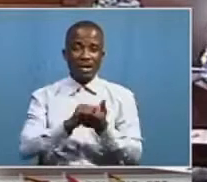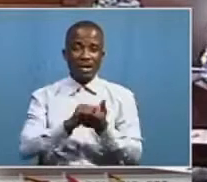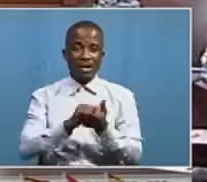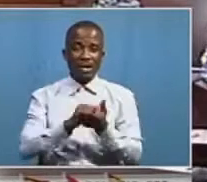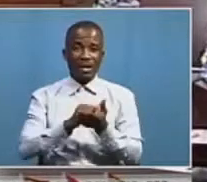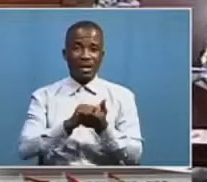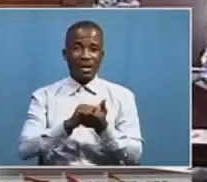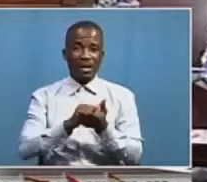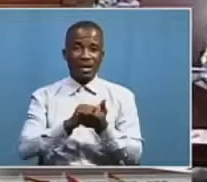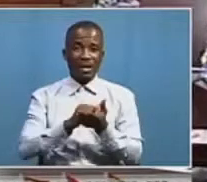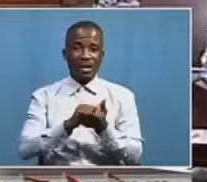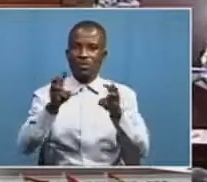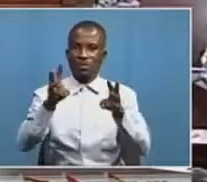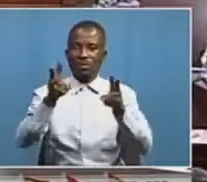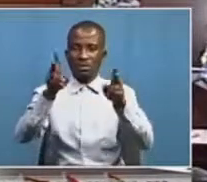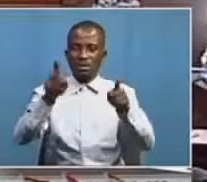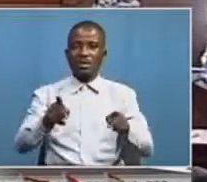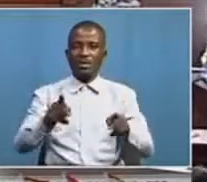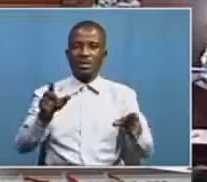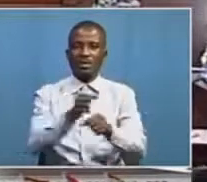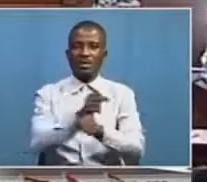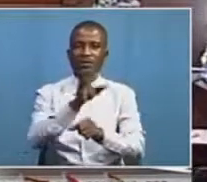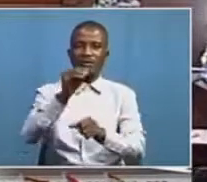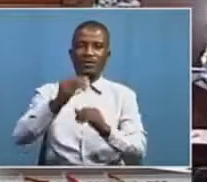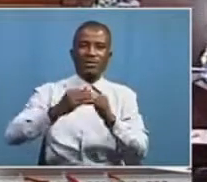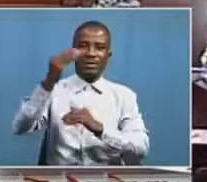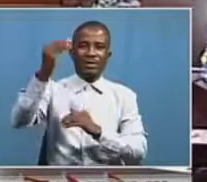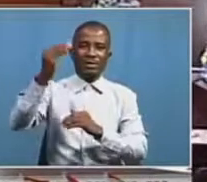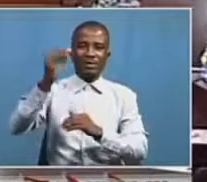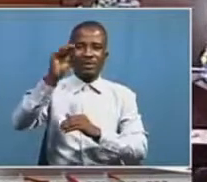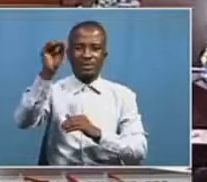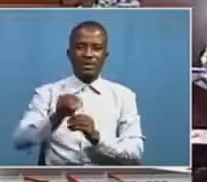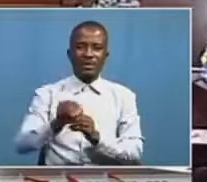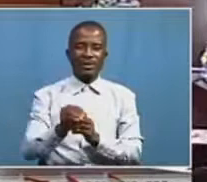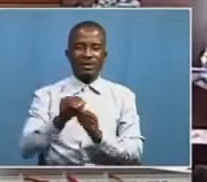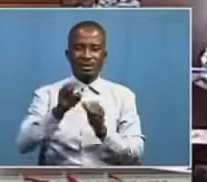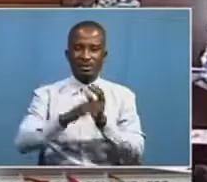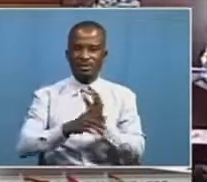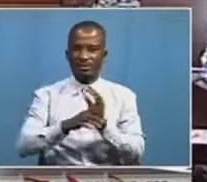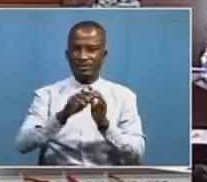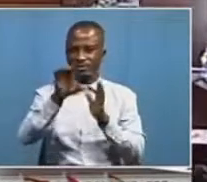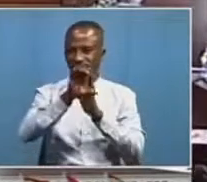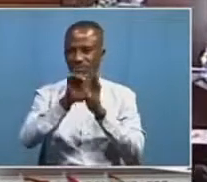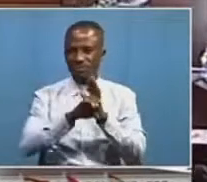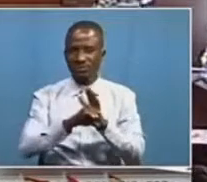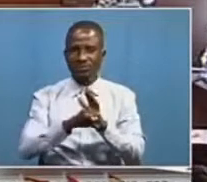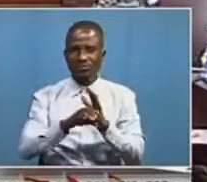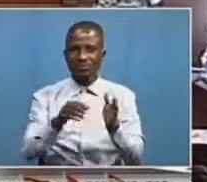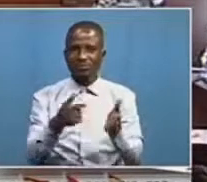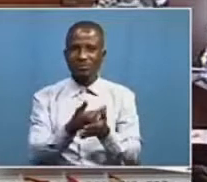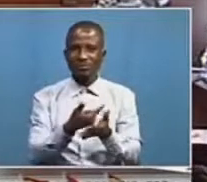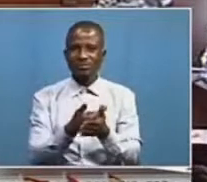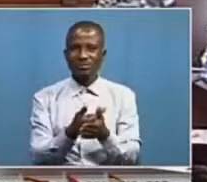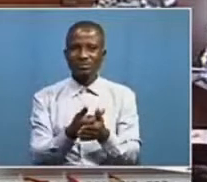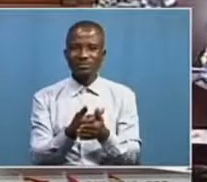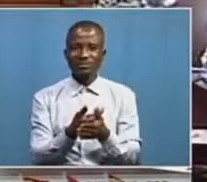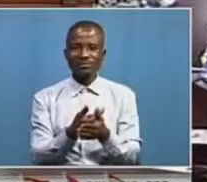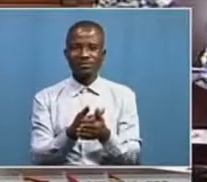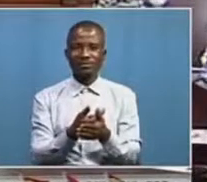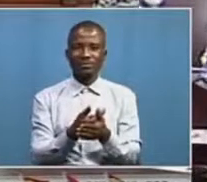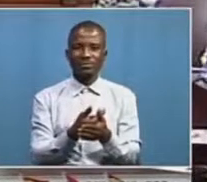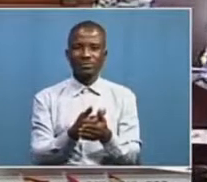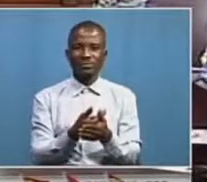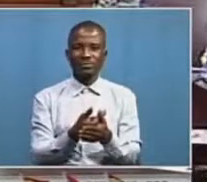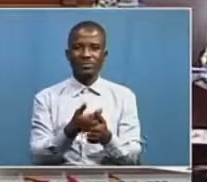of the candidates obtained more than 50% threshold required under Article 63 Clause 3 of the 1992 Constitution, and